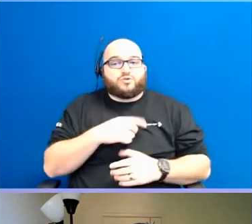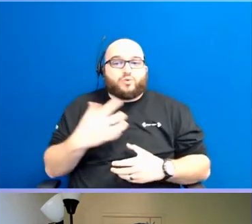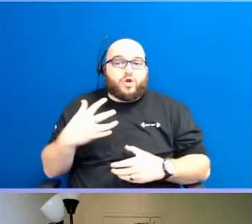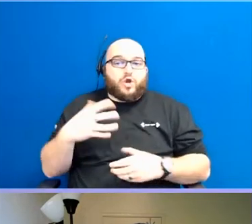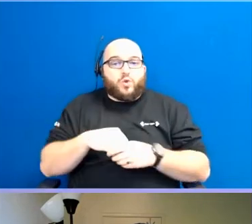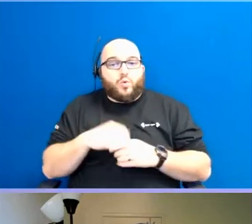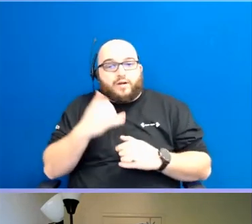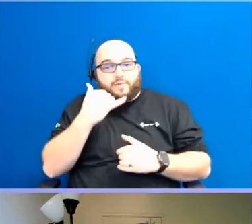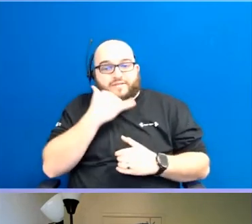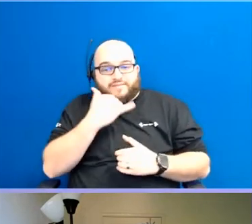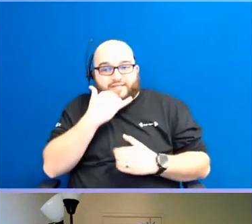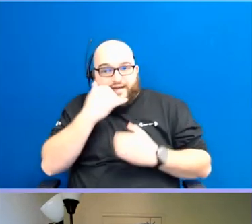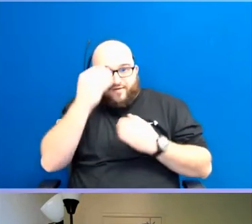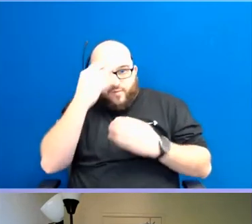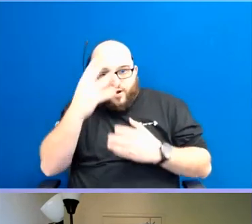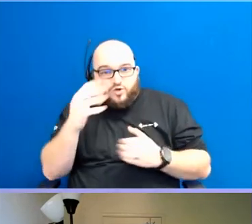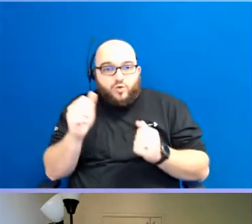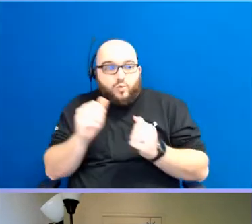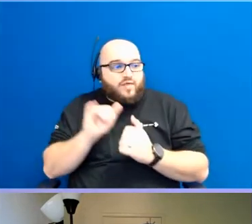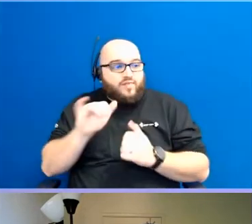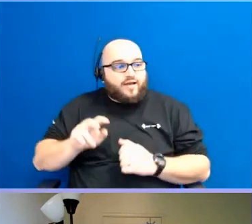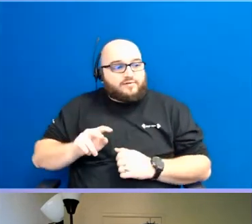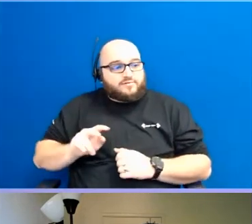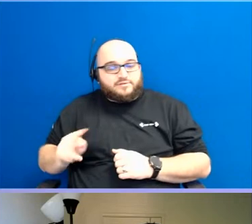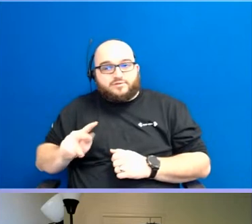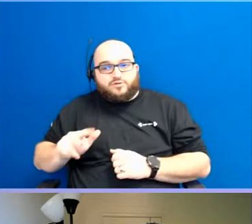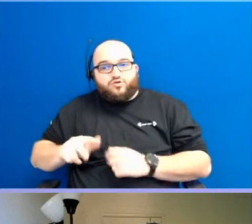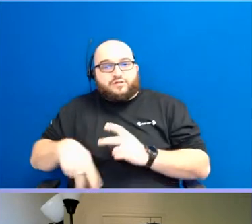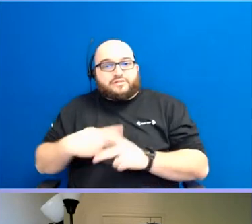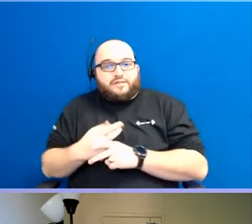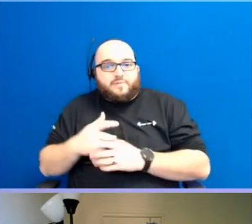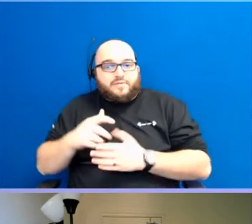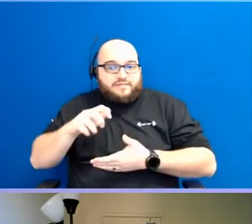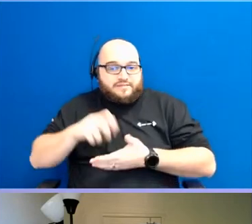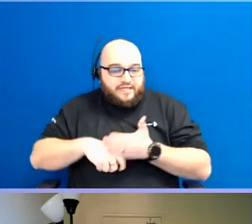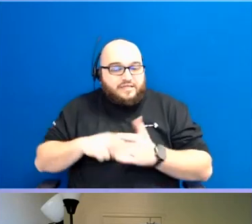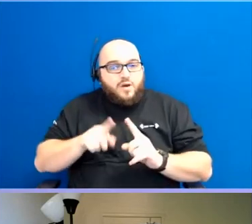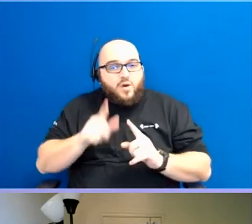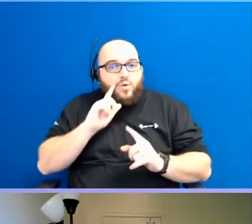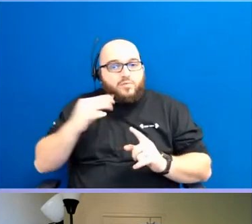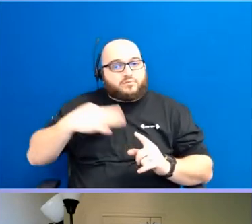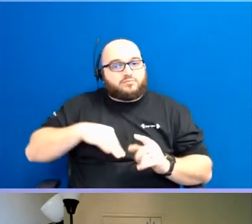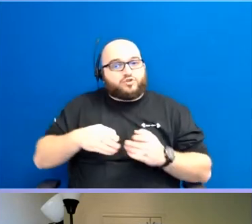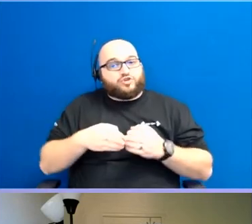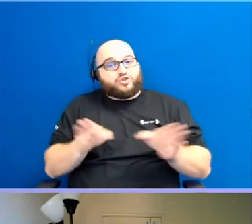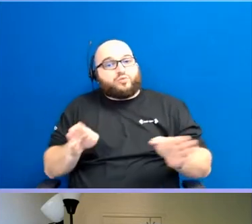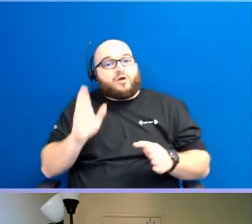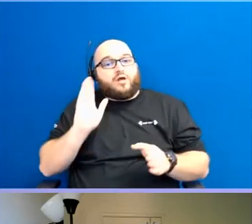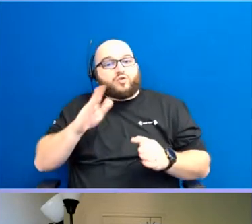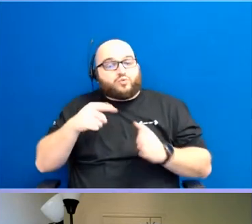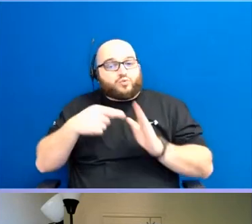mistake information in alt text, but I think it would just be helpful in general to make sure that we're showing images that are